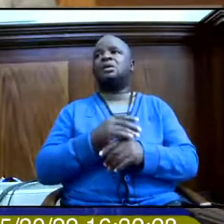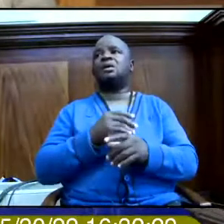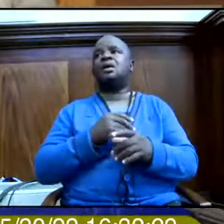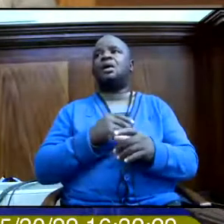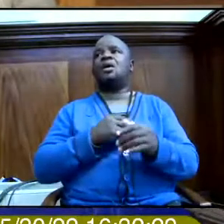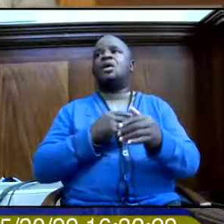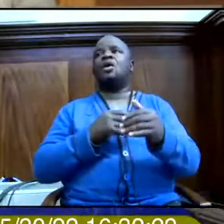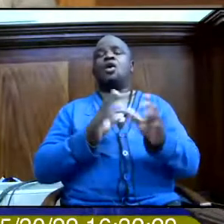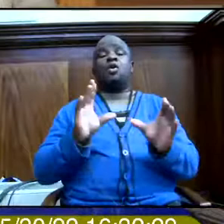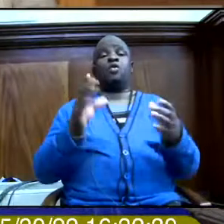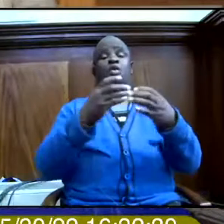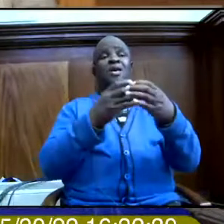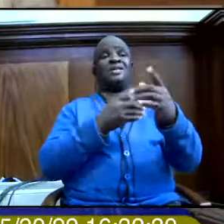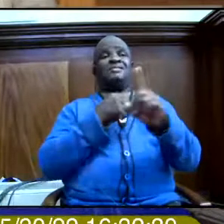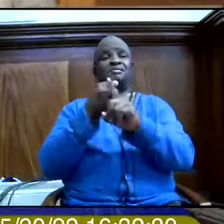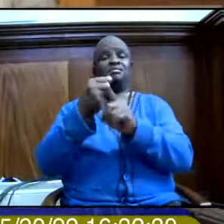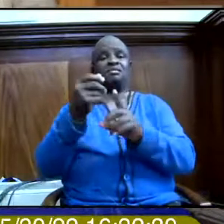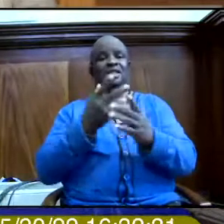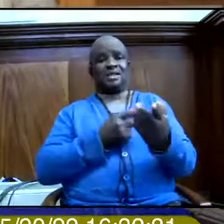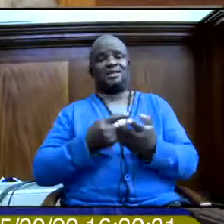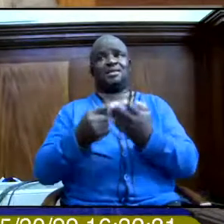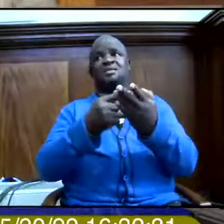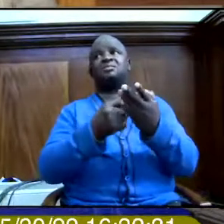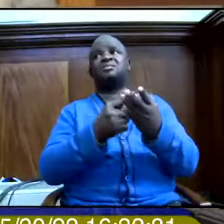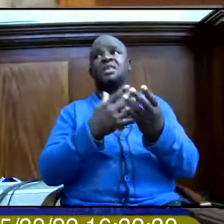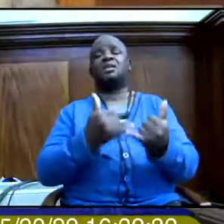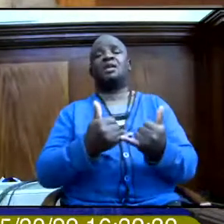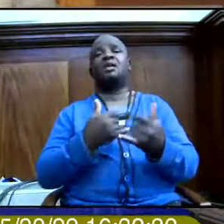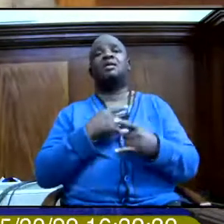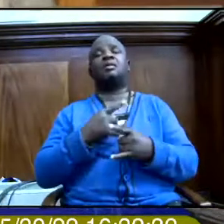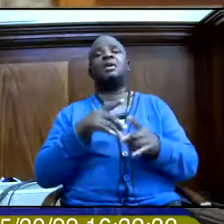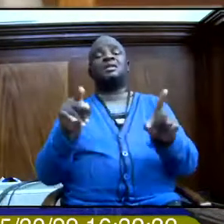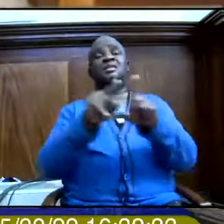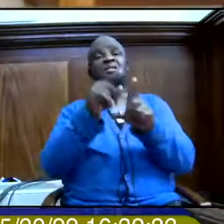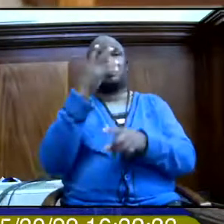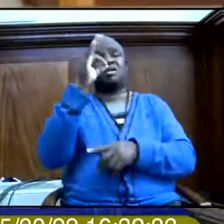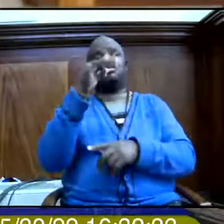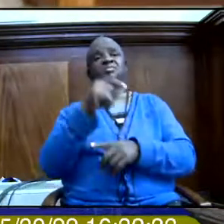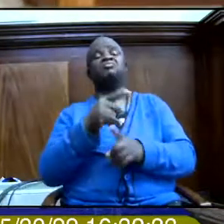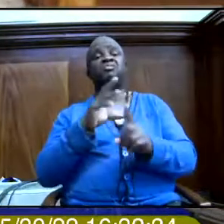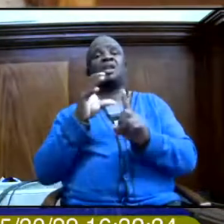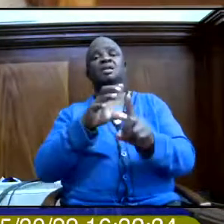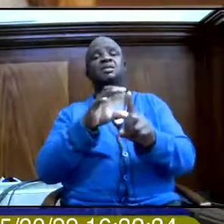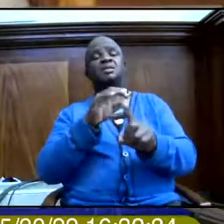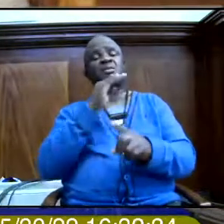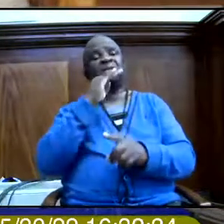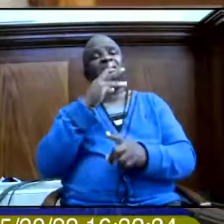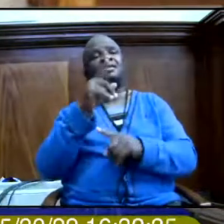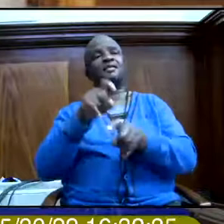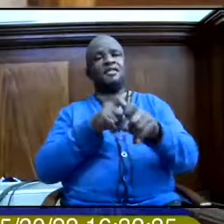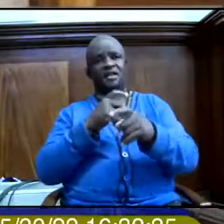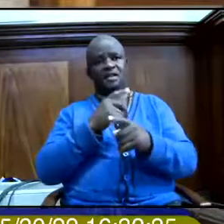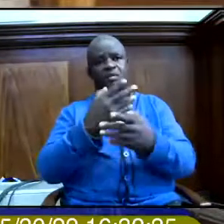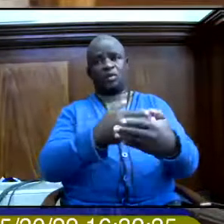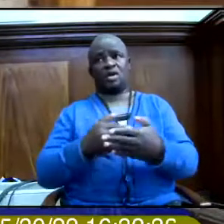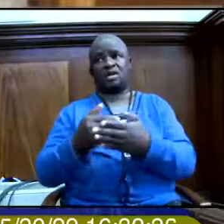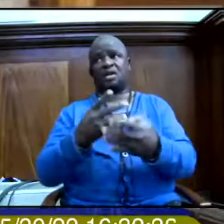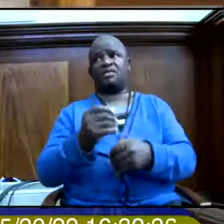system which is under attack by the very same government that must protect it